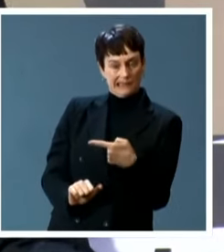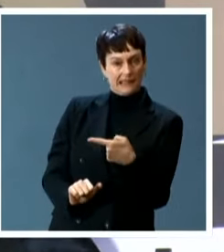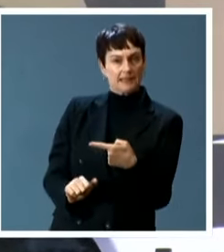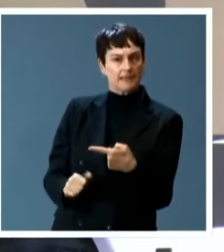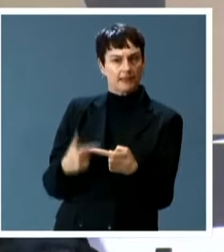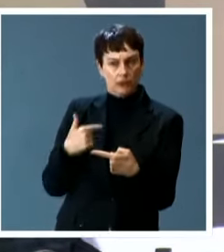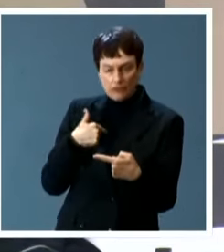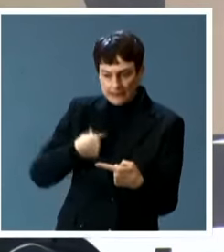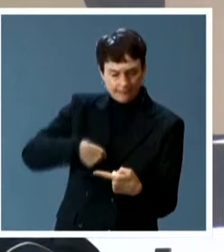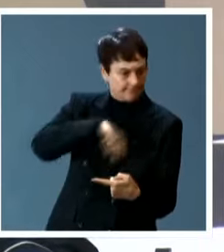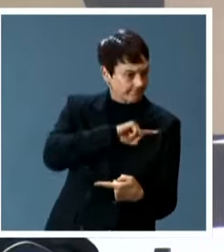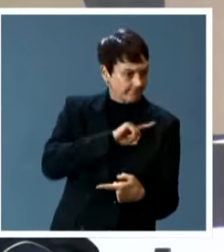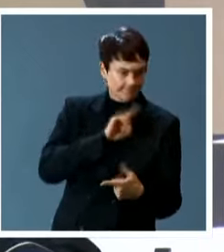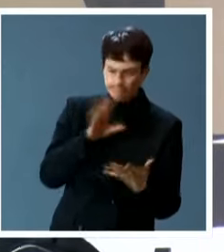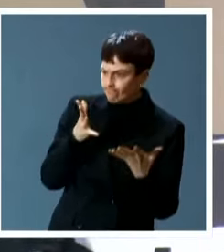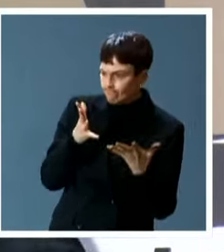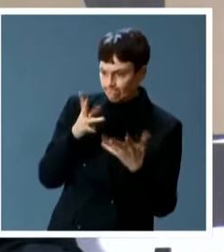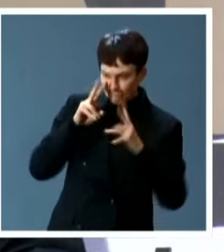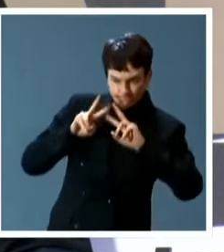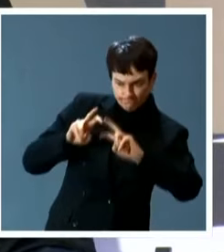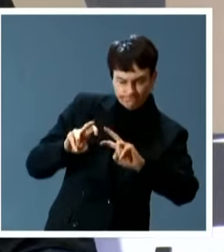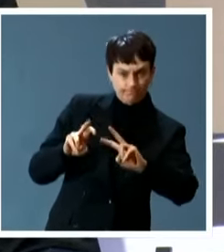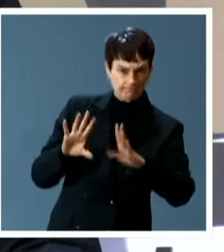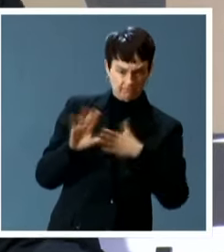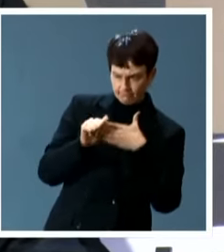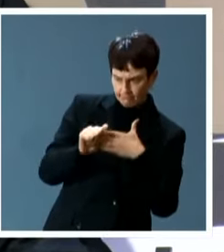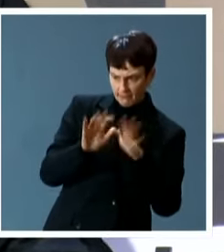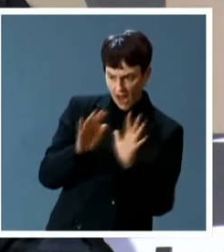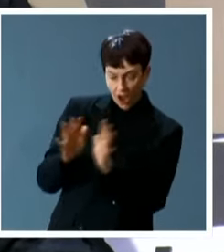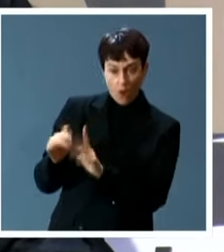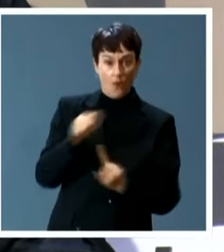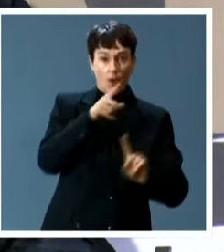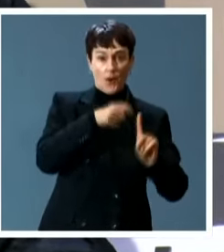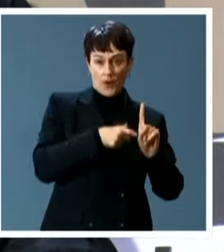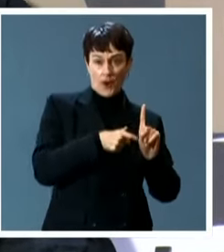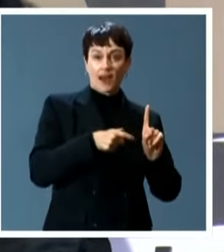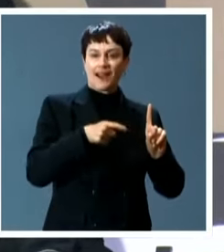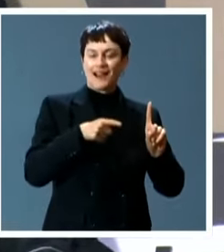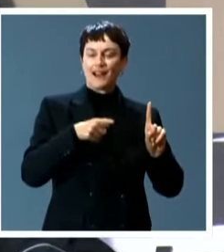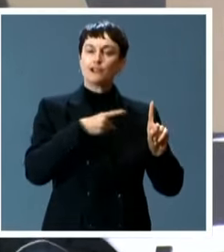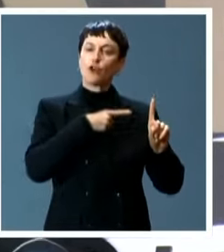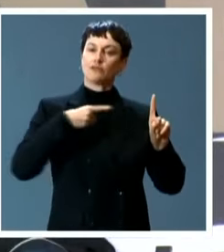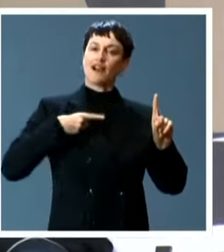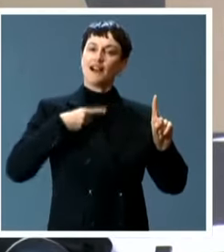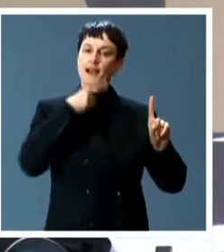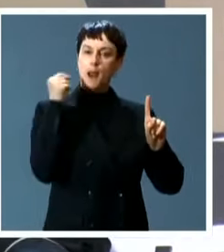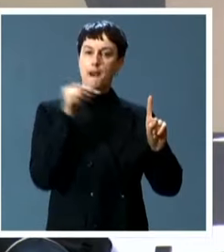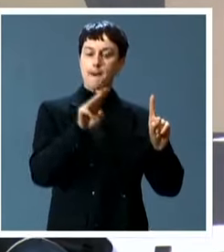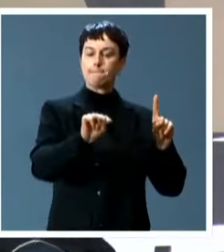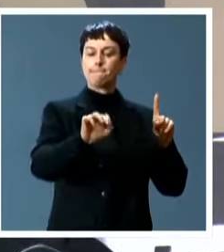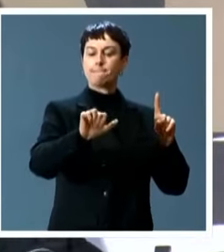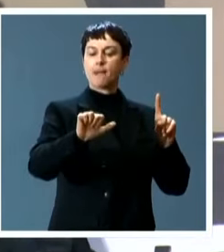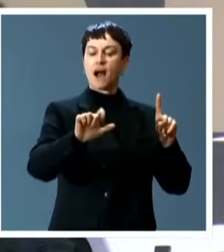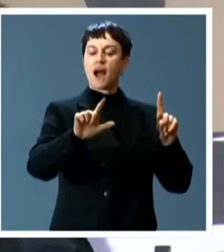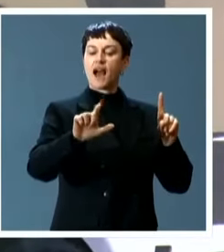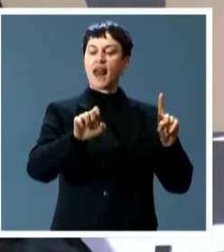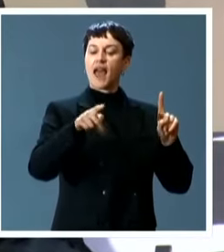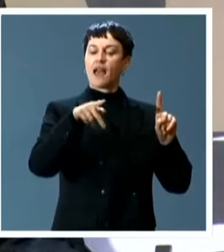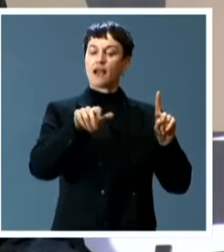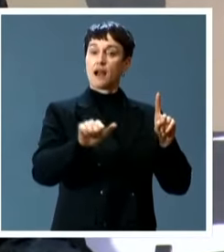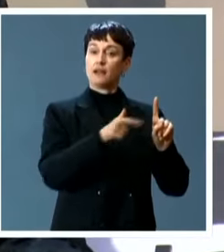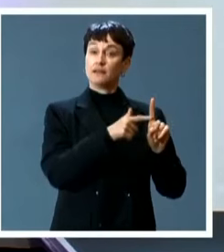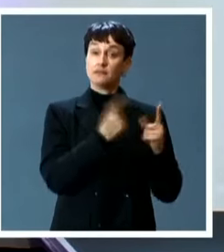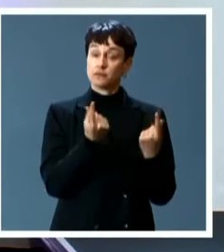of a caring medical team led by Dr. Tebogo Maleka, her sight was